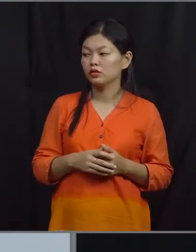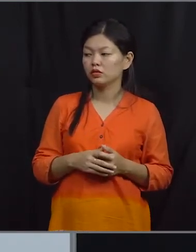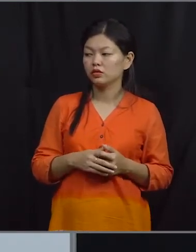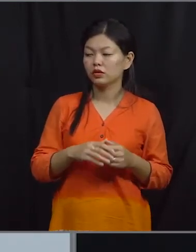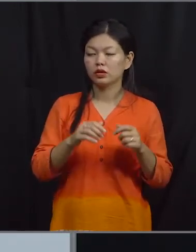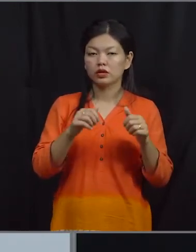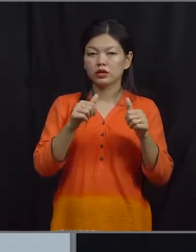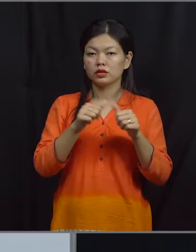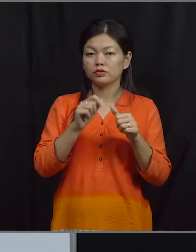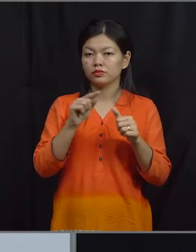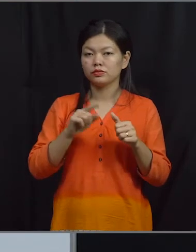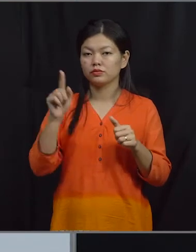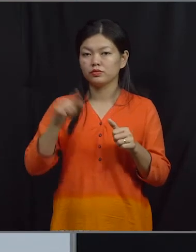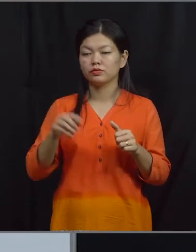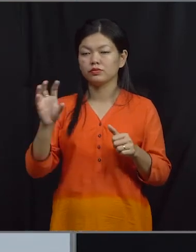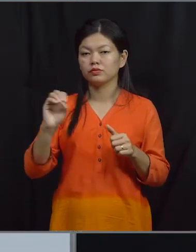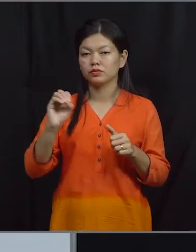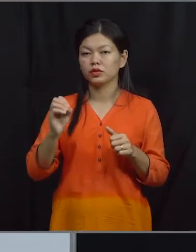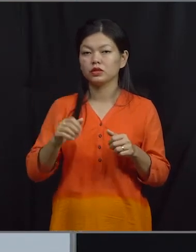A is non-singular.